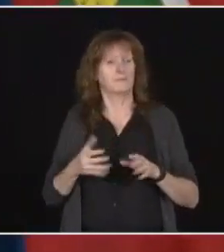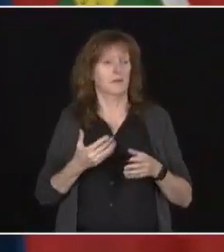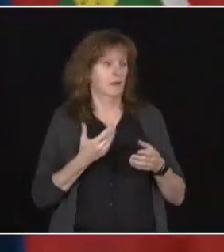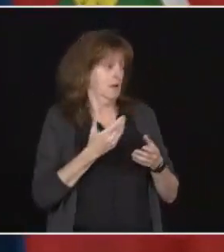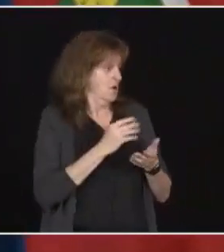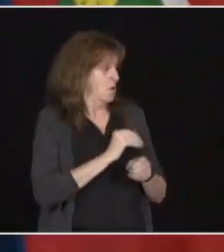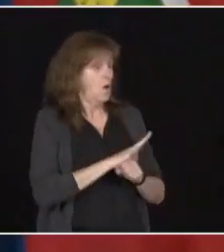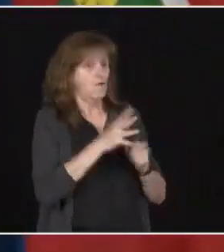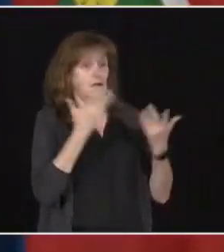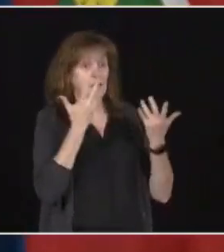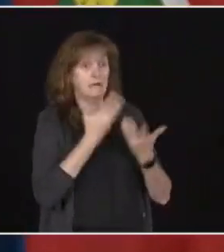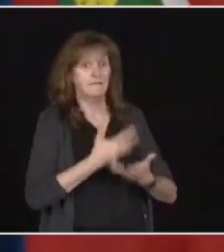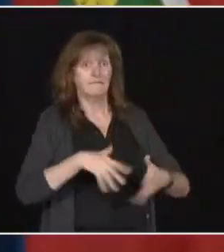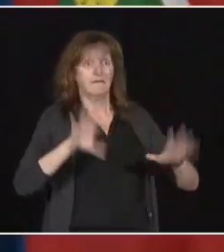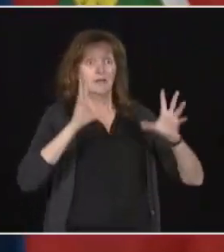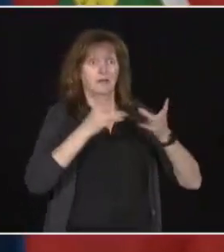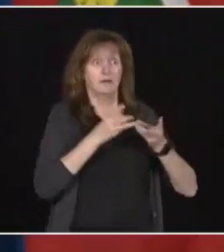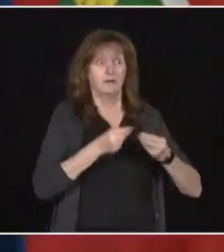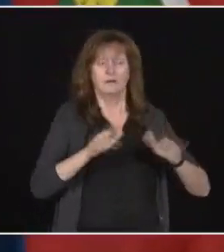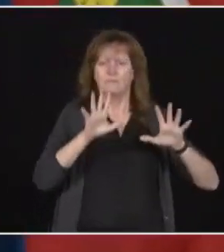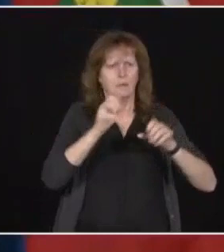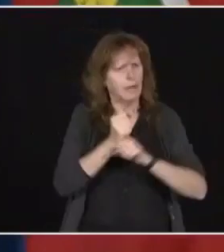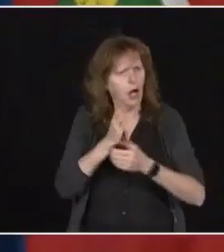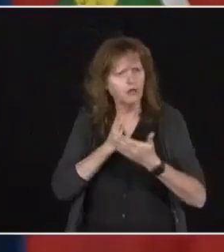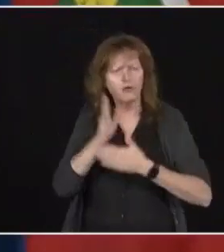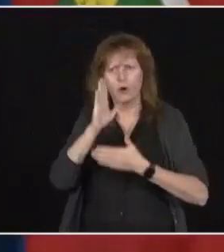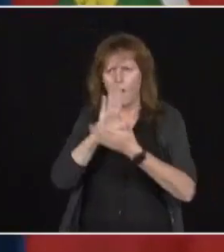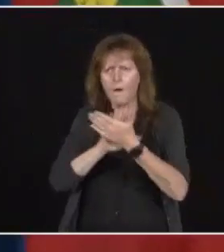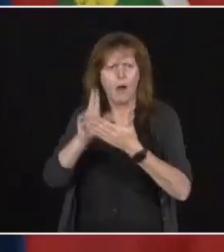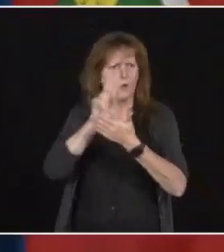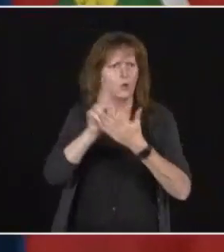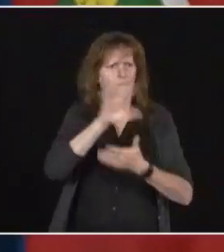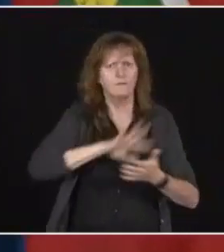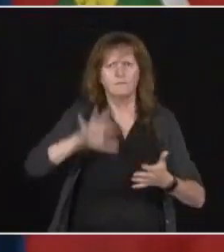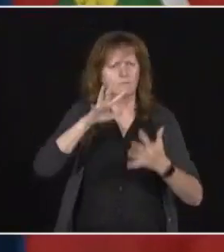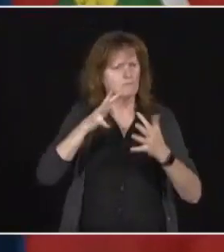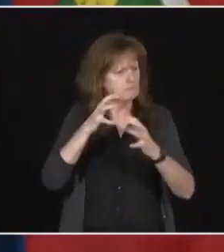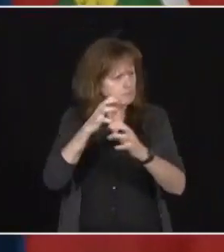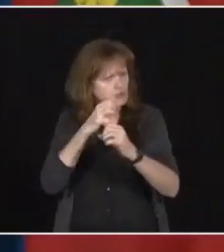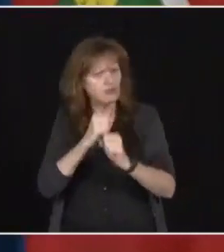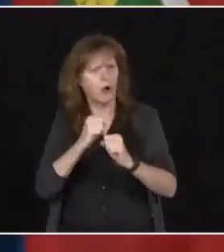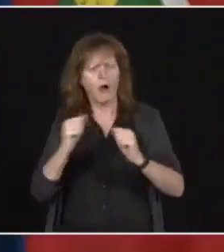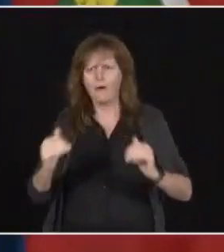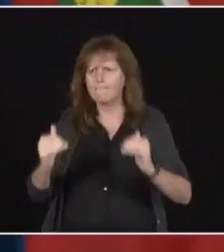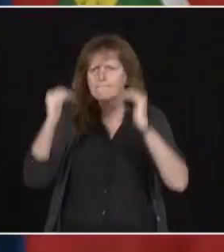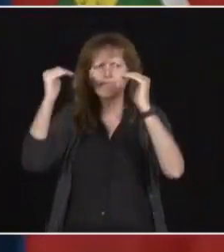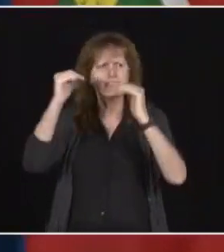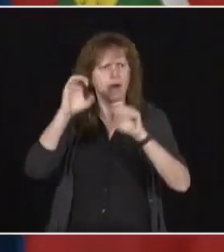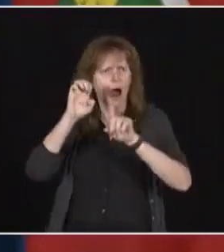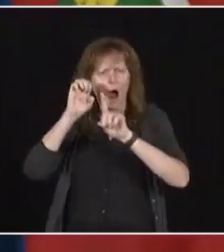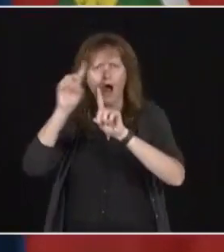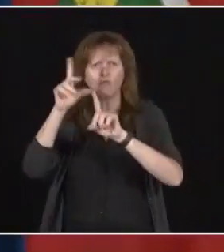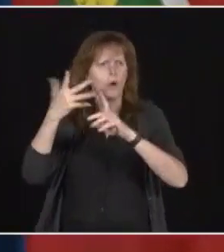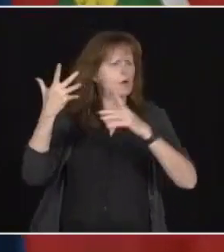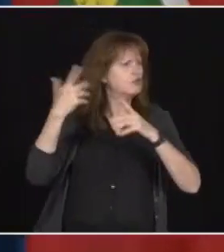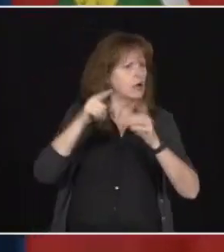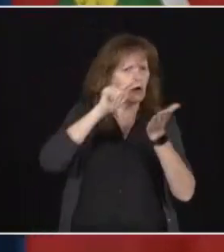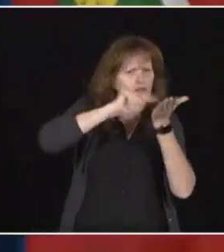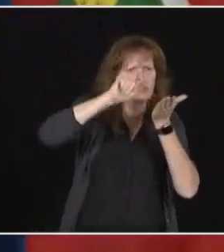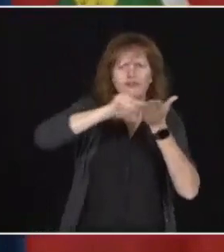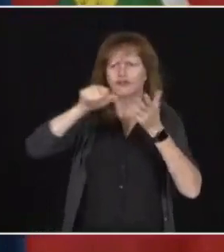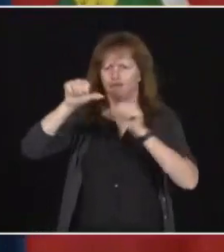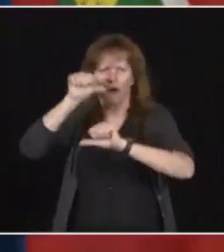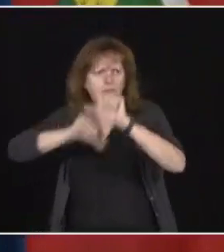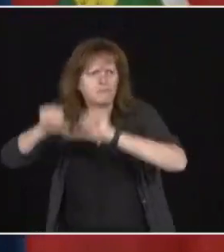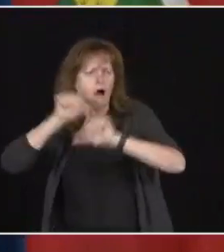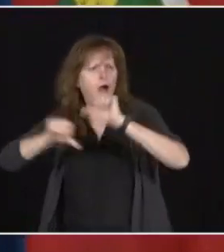our post-secondary institutions, our advanced education, research, and science innovation sector is still the best in the world, and in